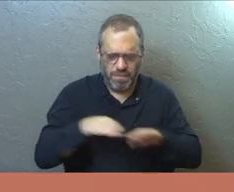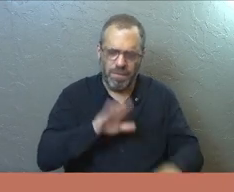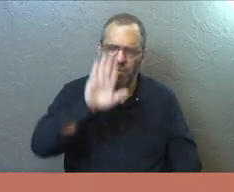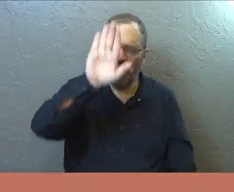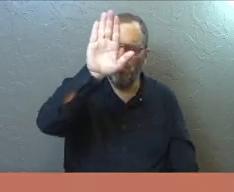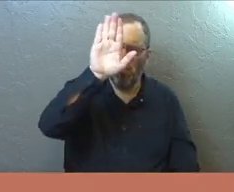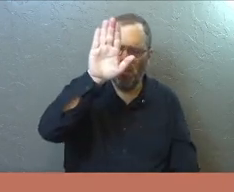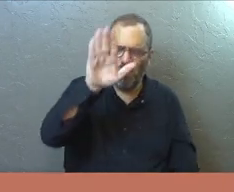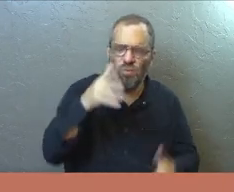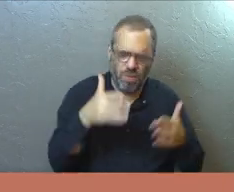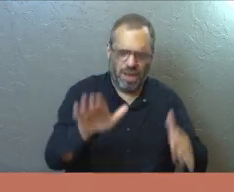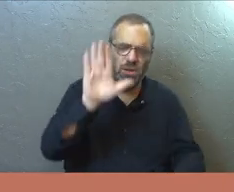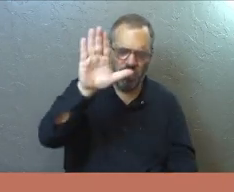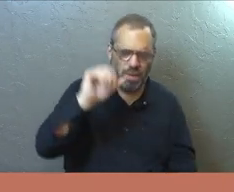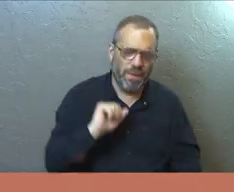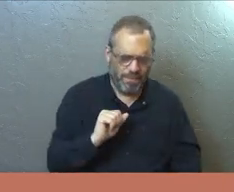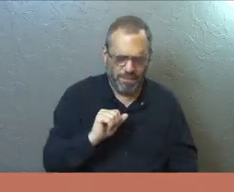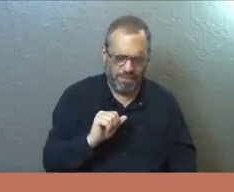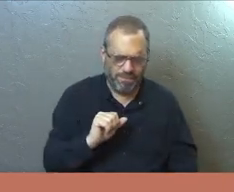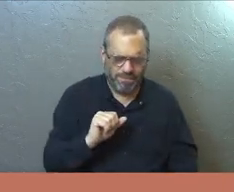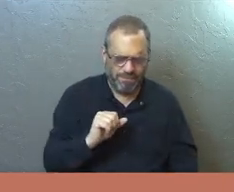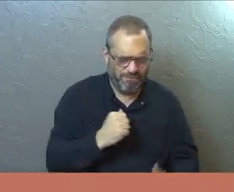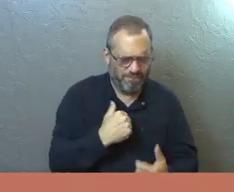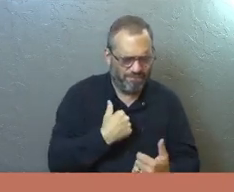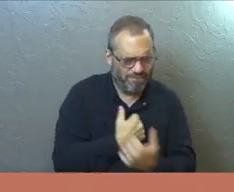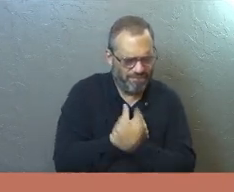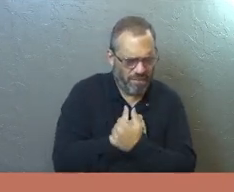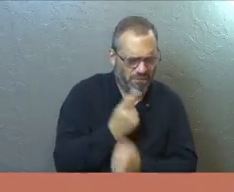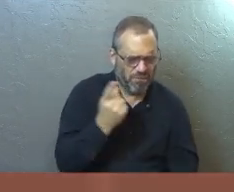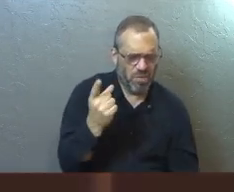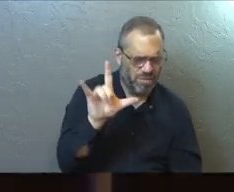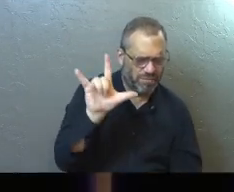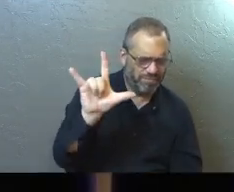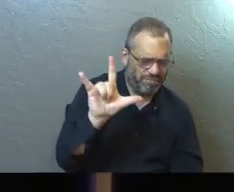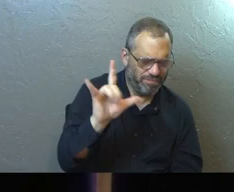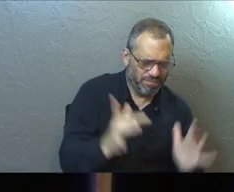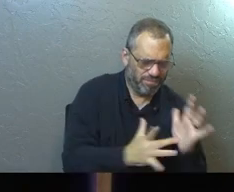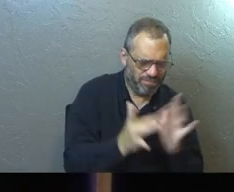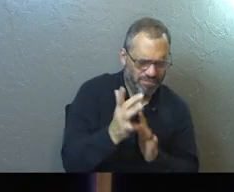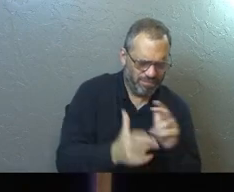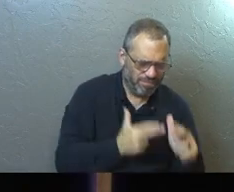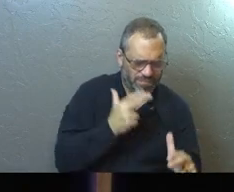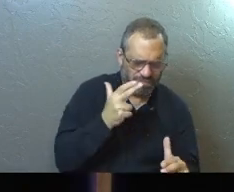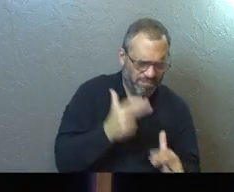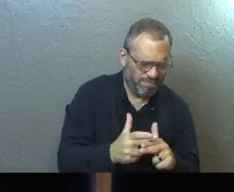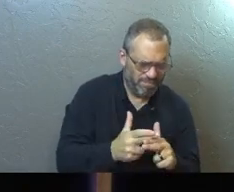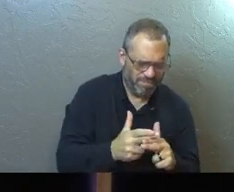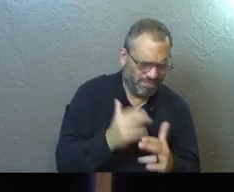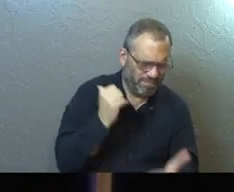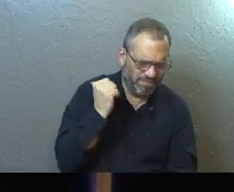in your way. I love you, Jesus. In Christ's name, amen.